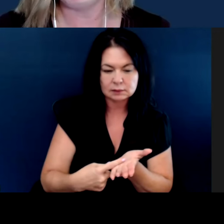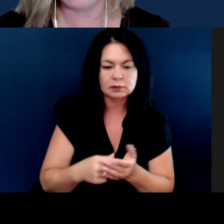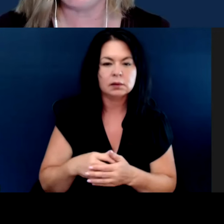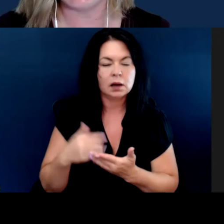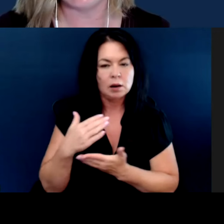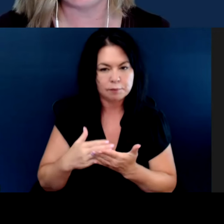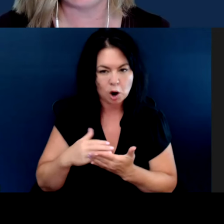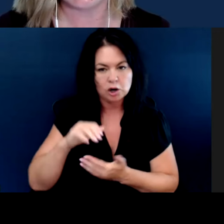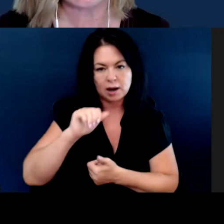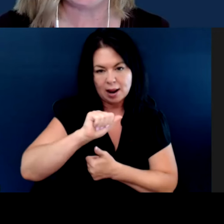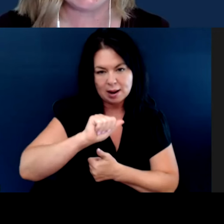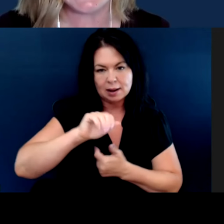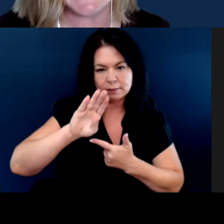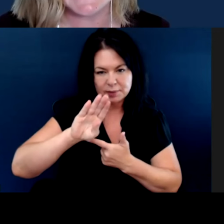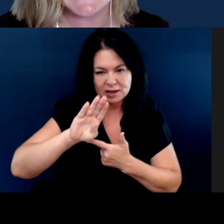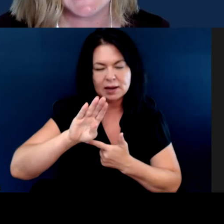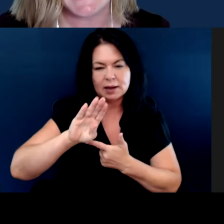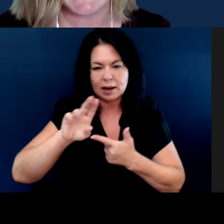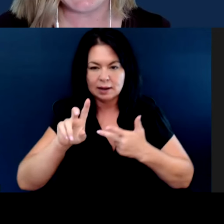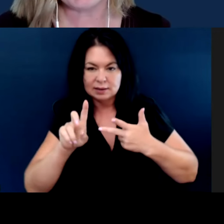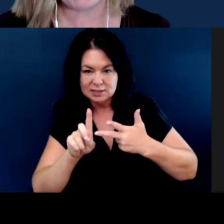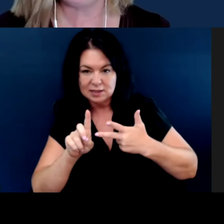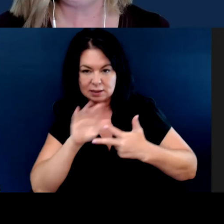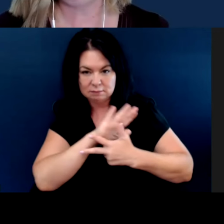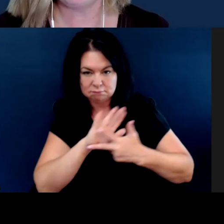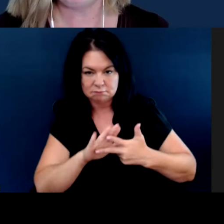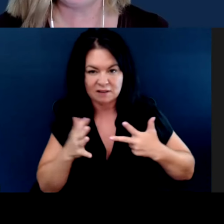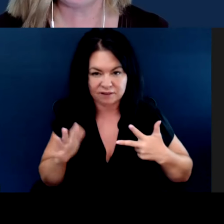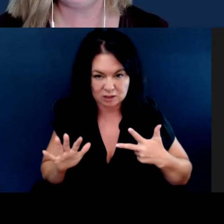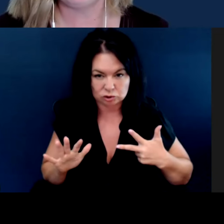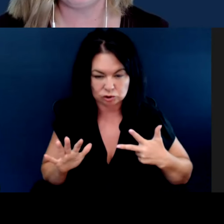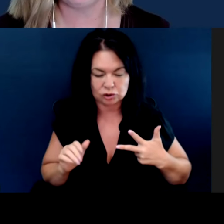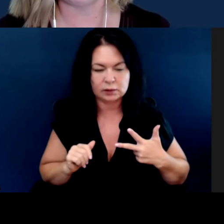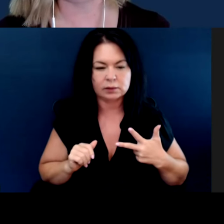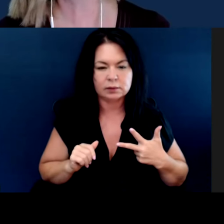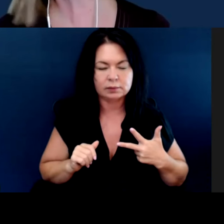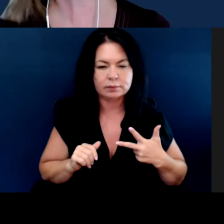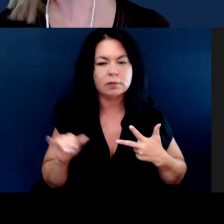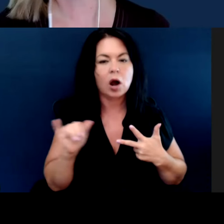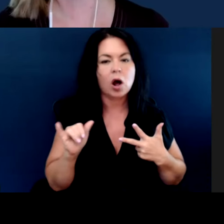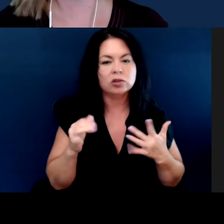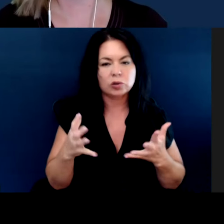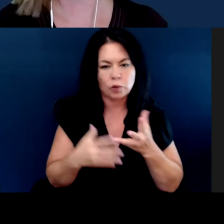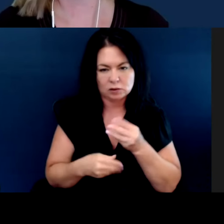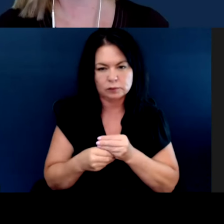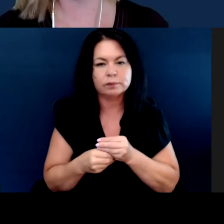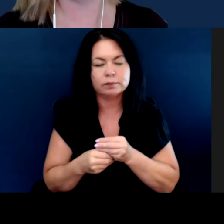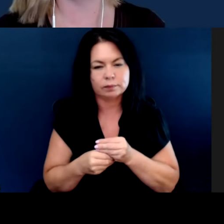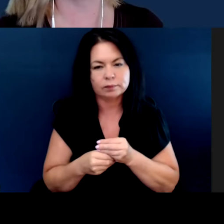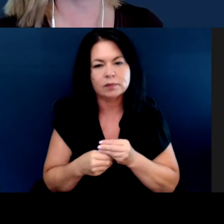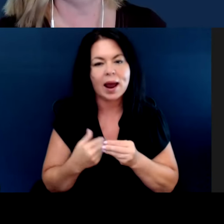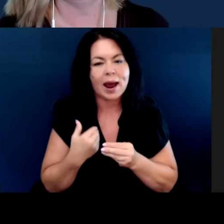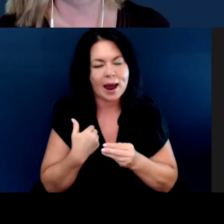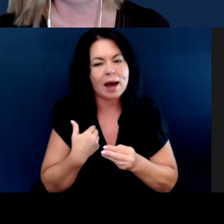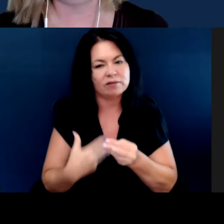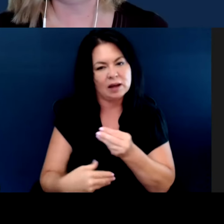A, B, and D, I do want to mention here that there is additional cost for